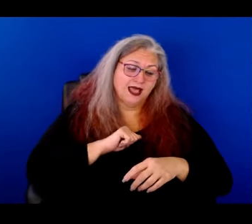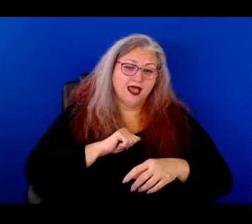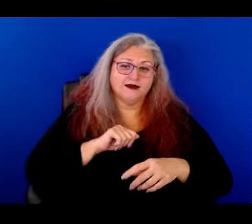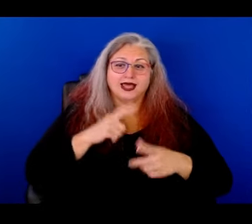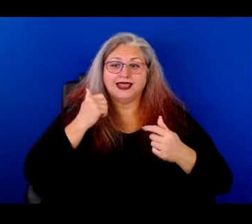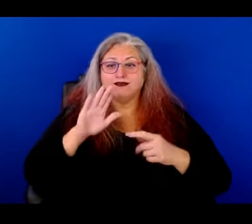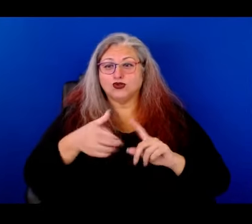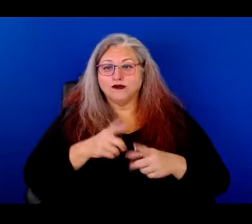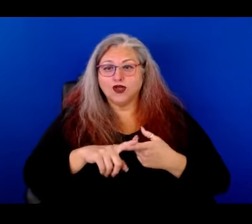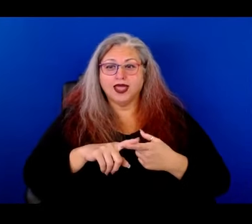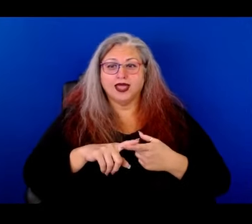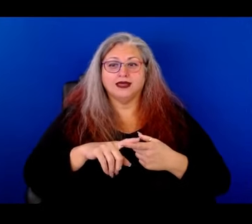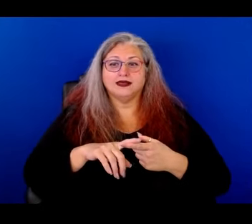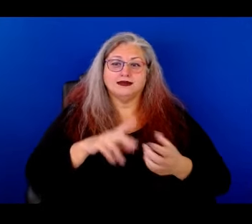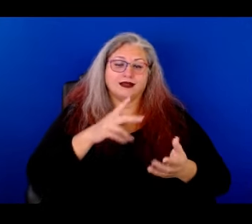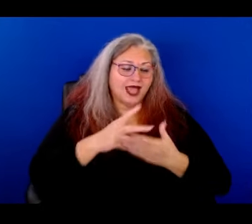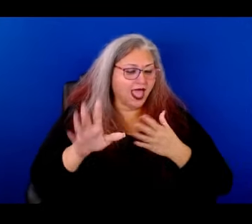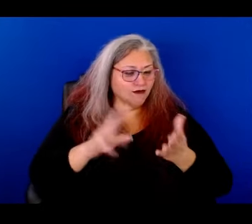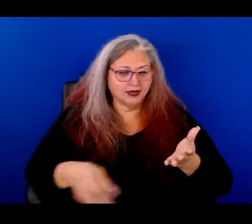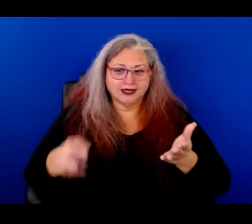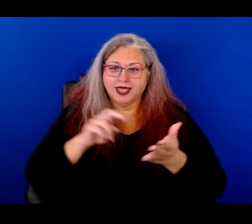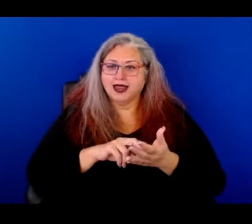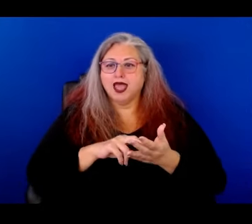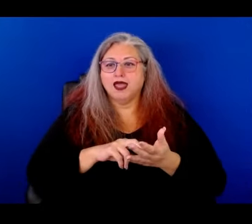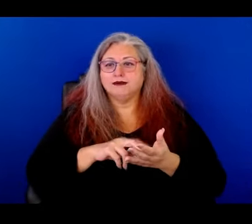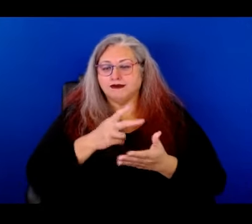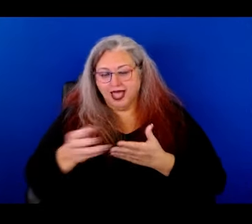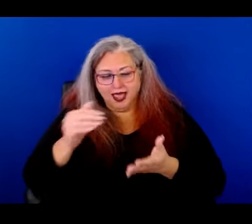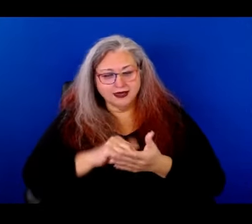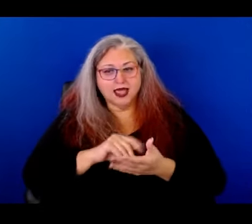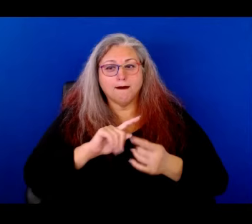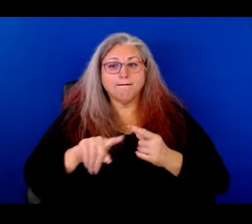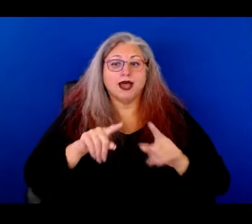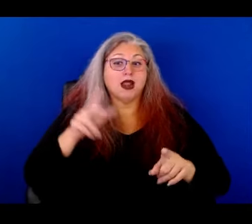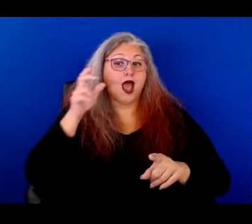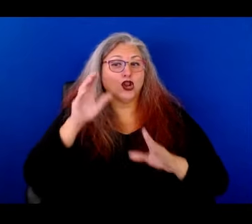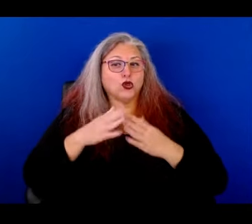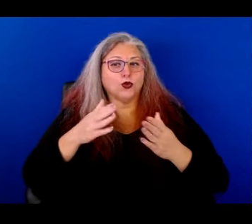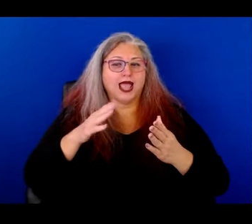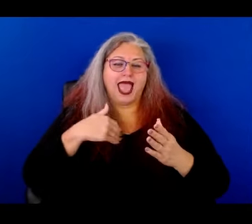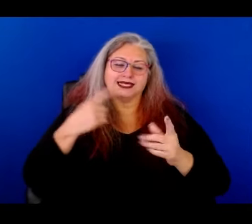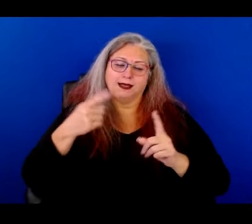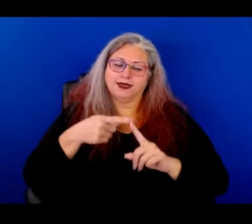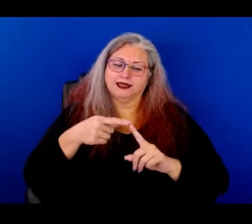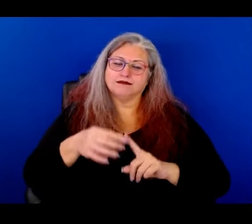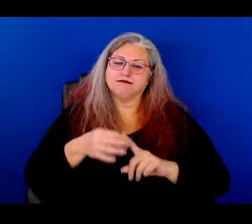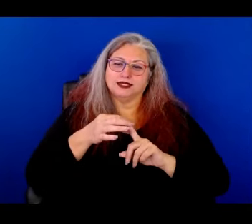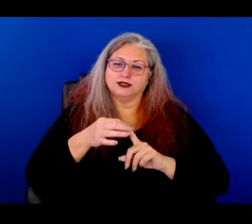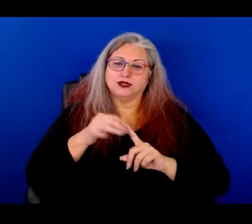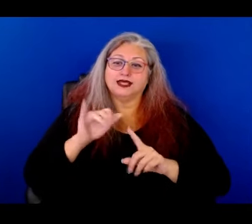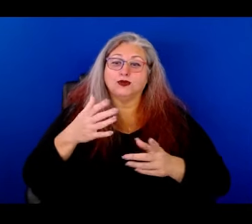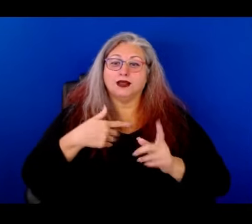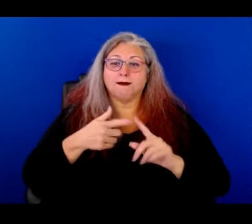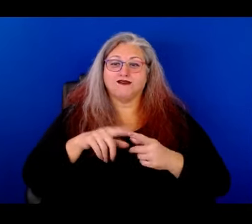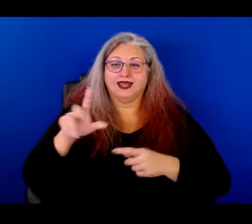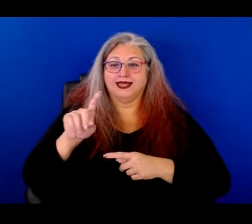friends, fail, get up again, fail again. But the audiobook has something really special. And that's my friend